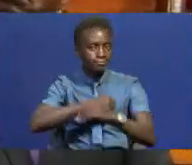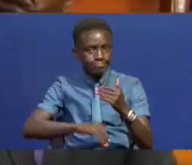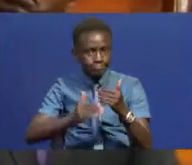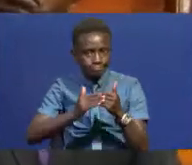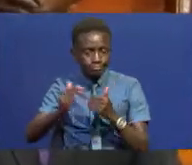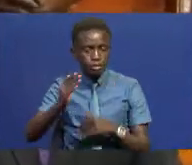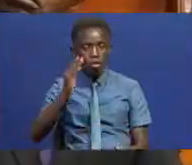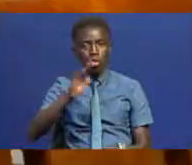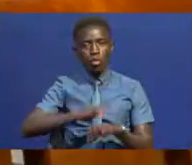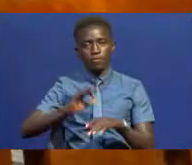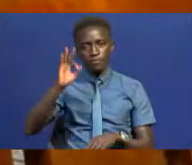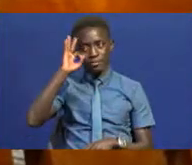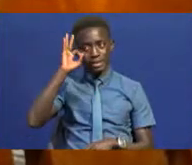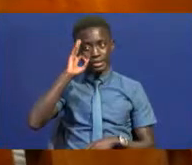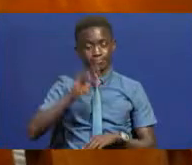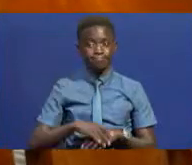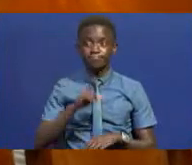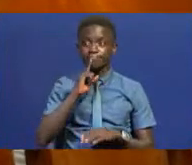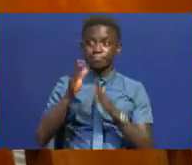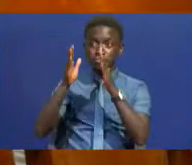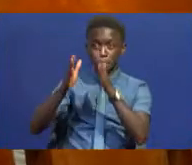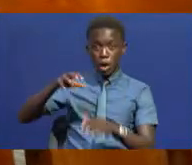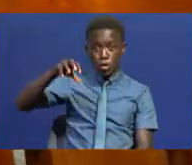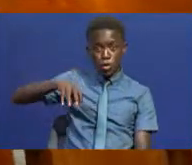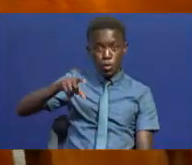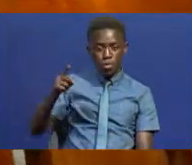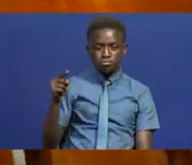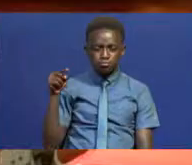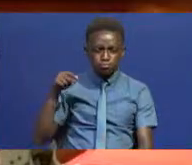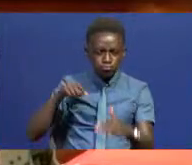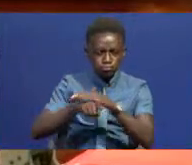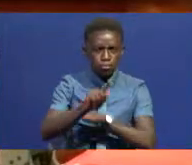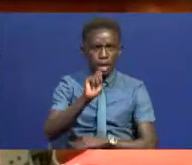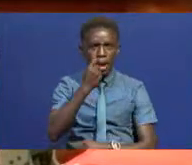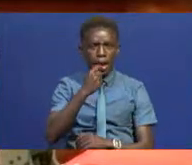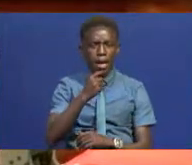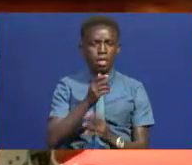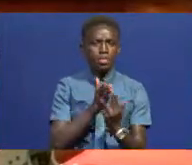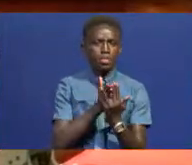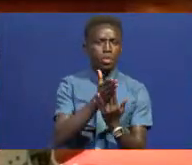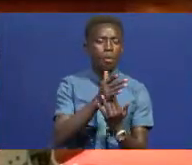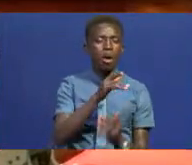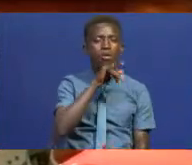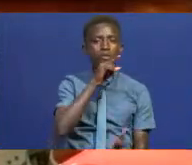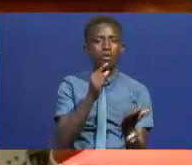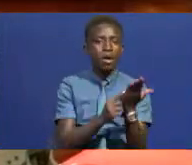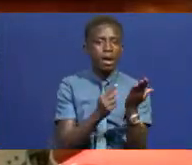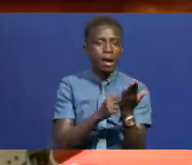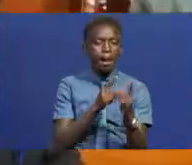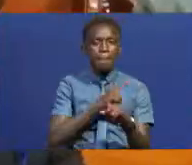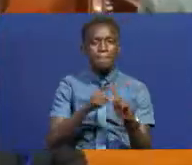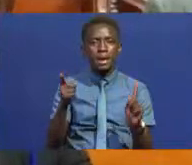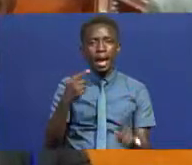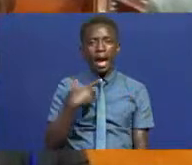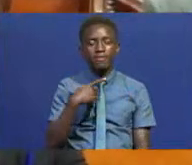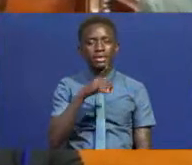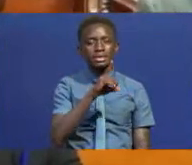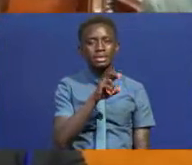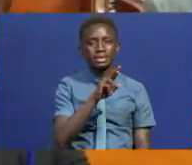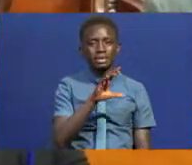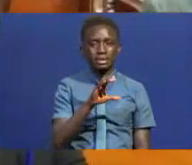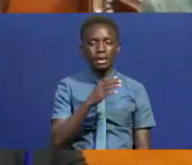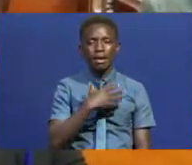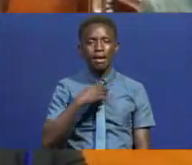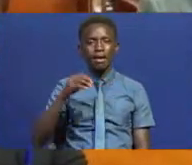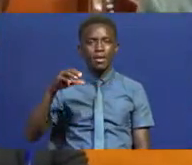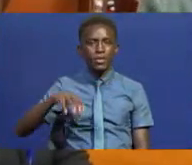the court that the accused entered Kenya using an interpass from Uganda despite holding a DRC Congo passport. Interestingly,